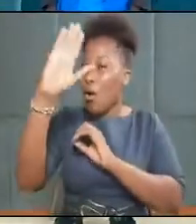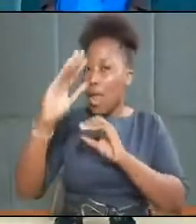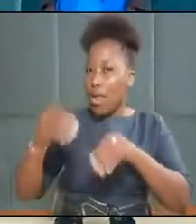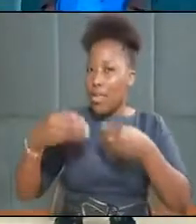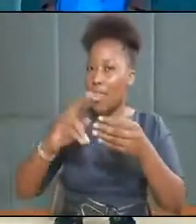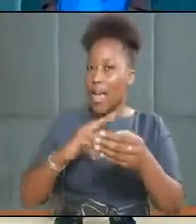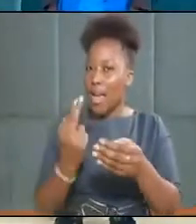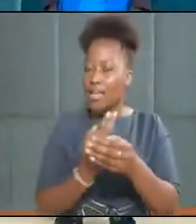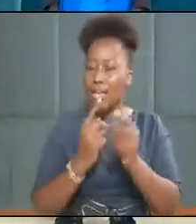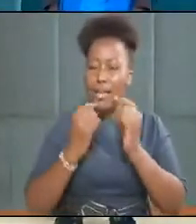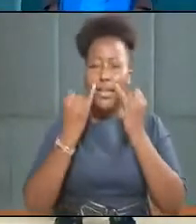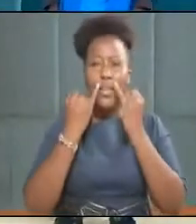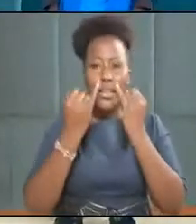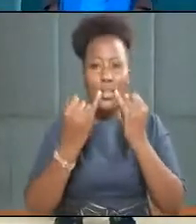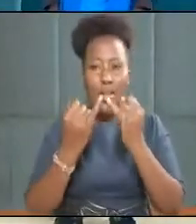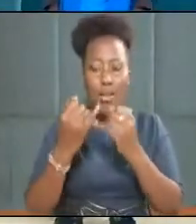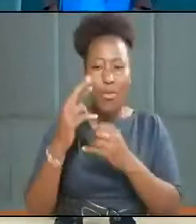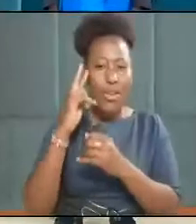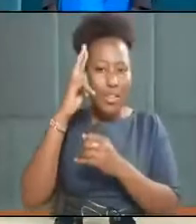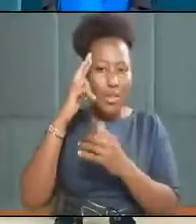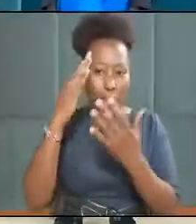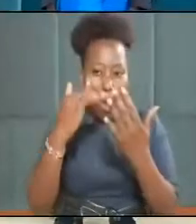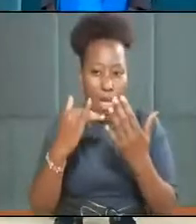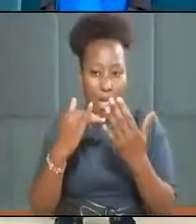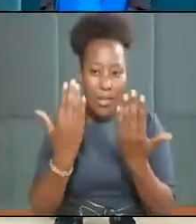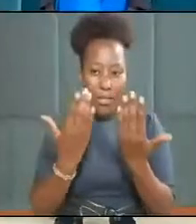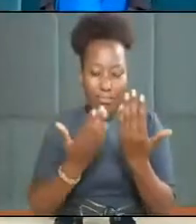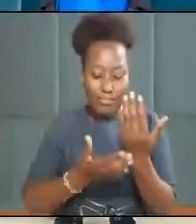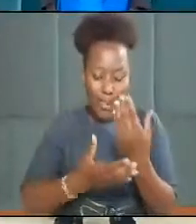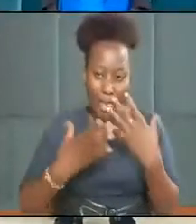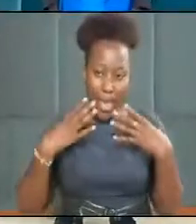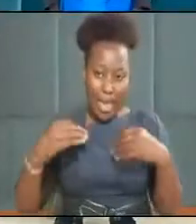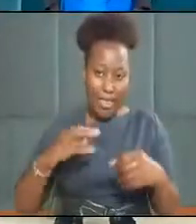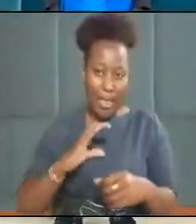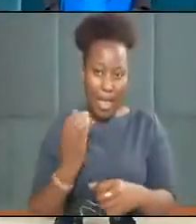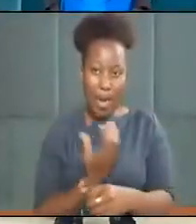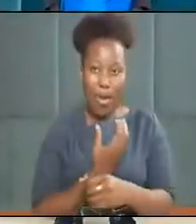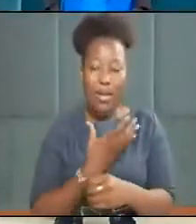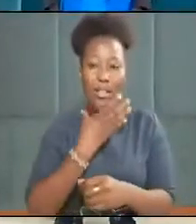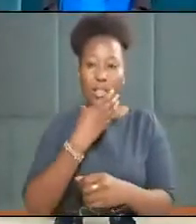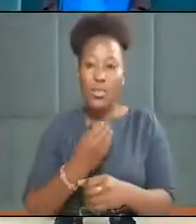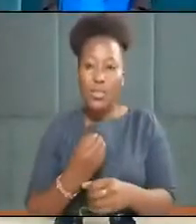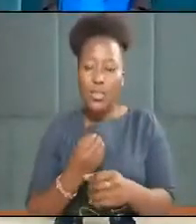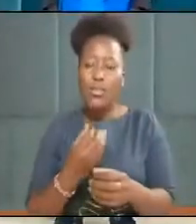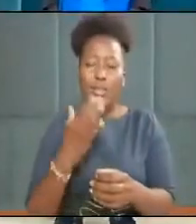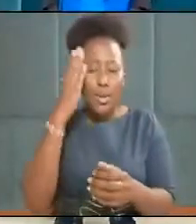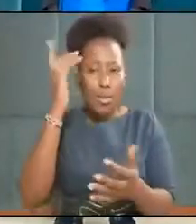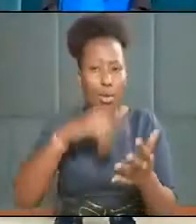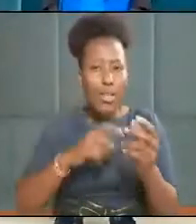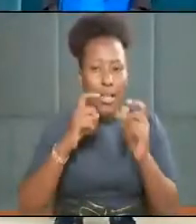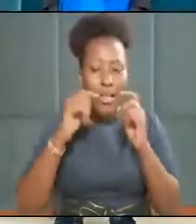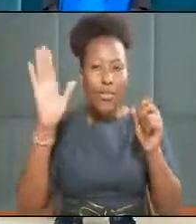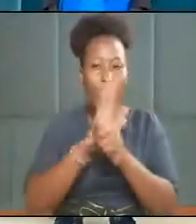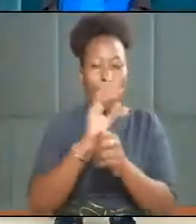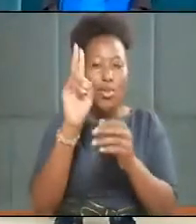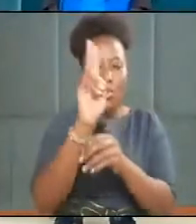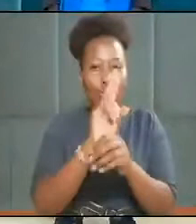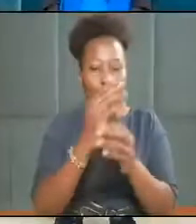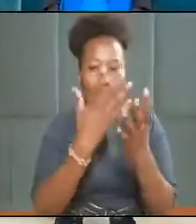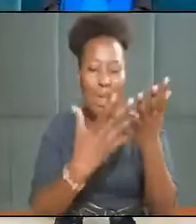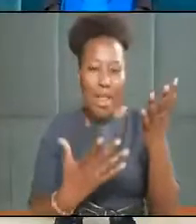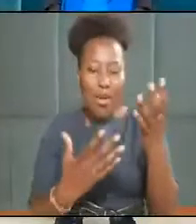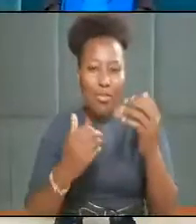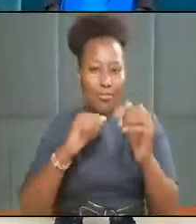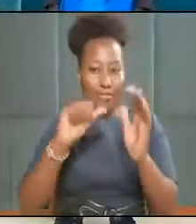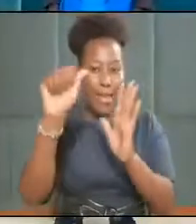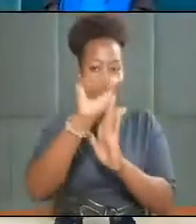given us this instruction for the purpose of preserving our health. The Jews regarded it as a sinful to use blood as an article